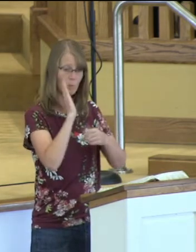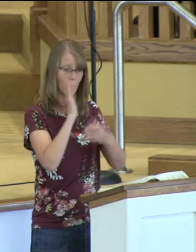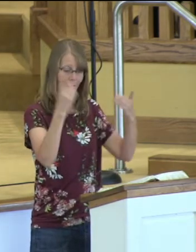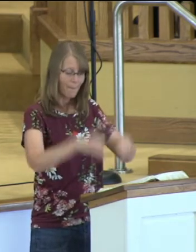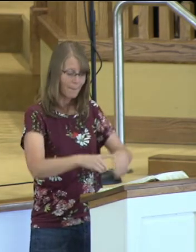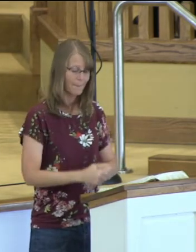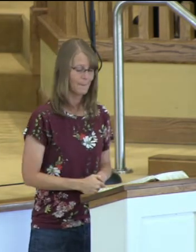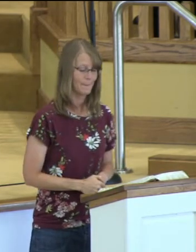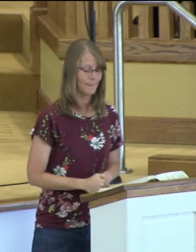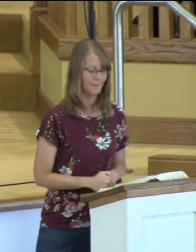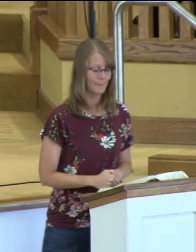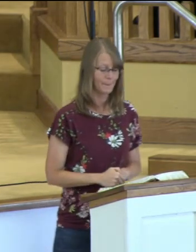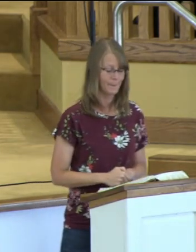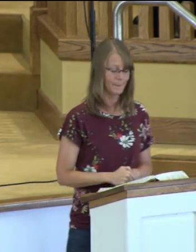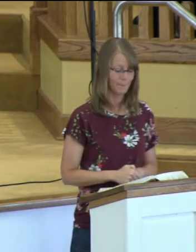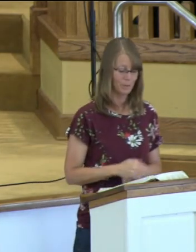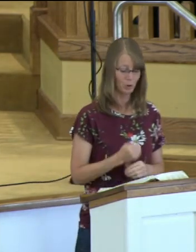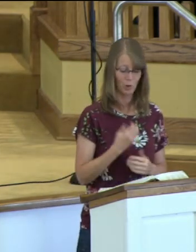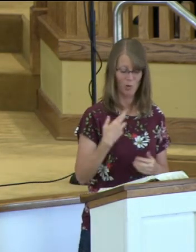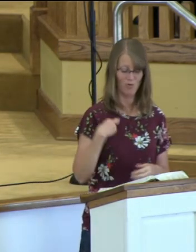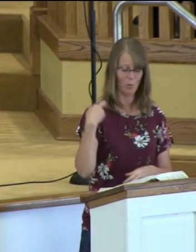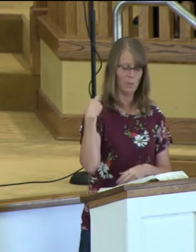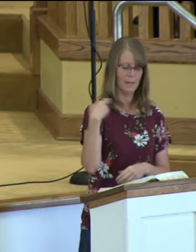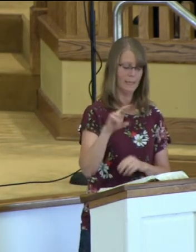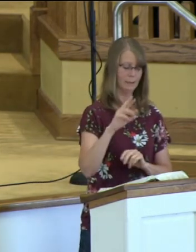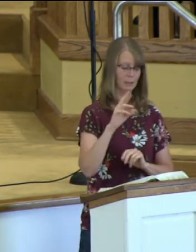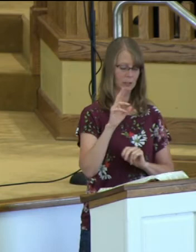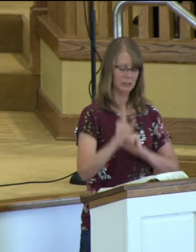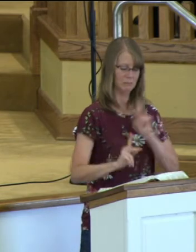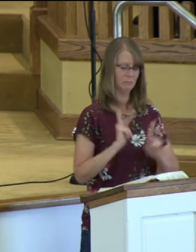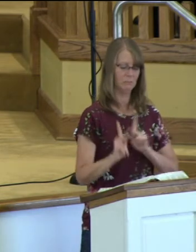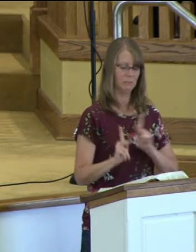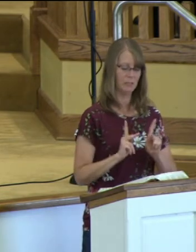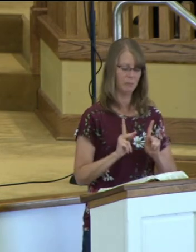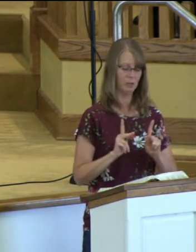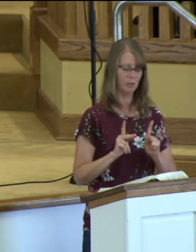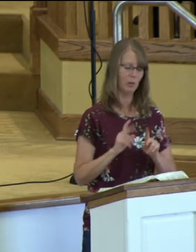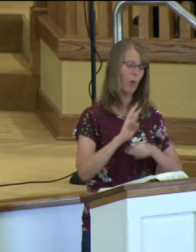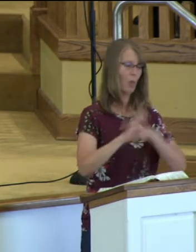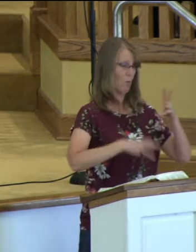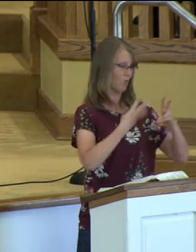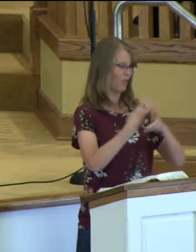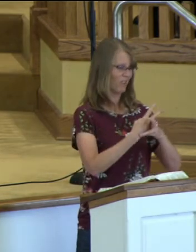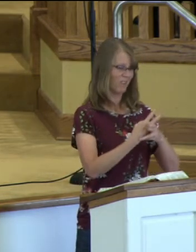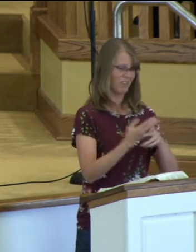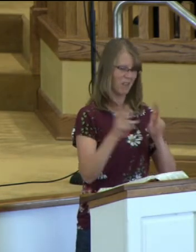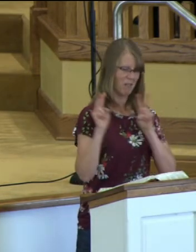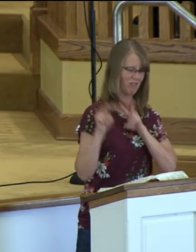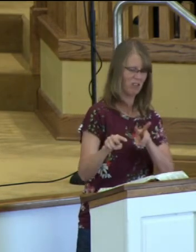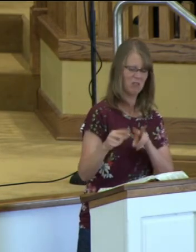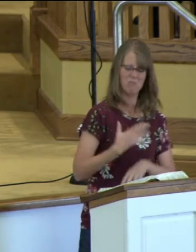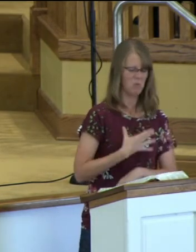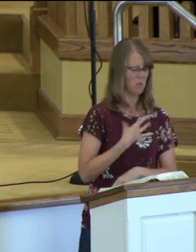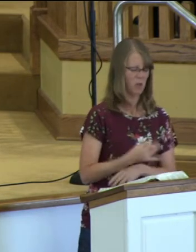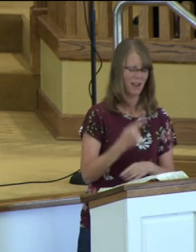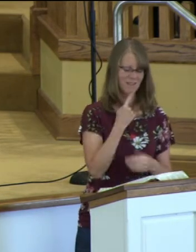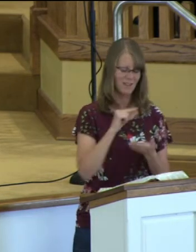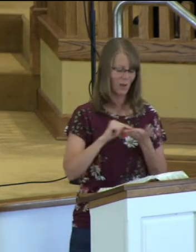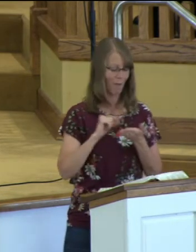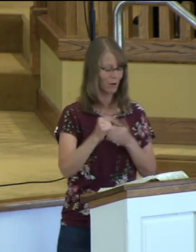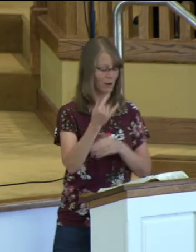And so the religious sect, the world, if you would, they did not like that. And it says in verse number